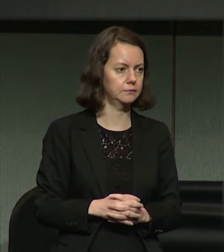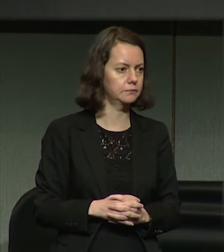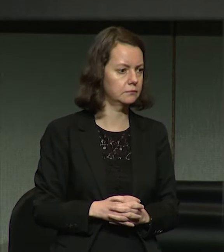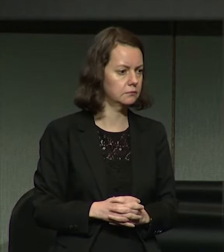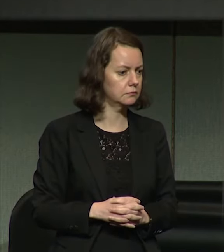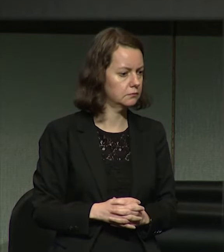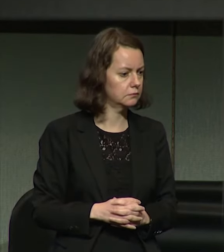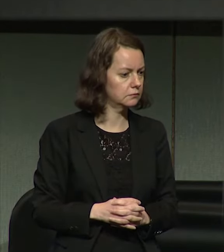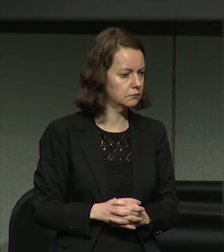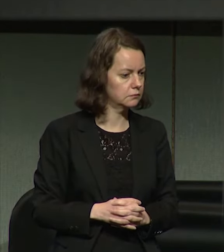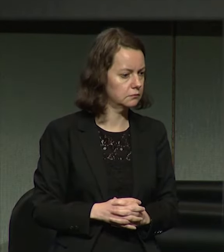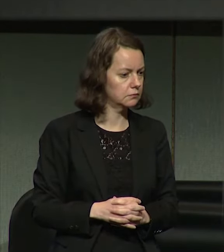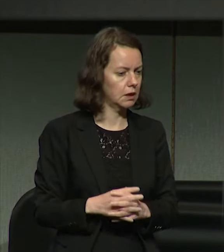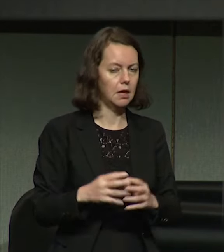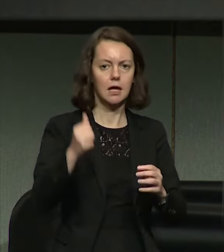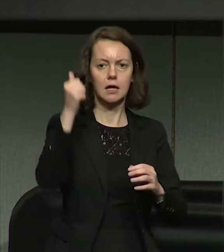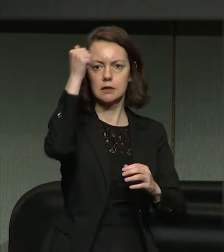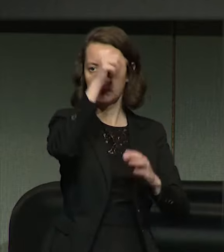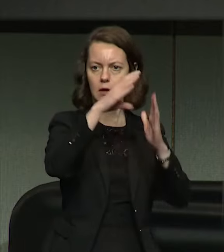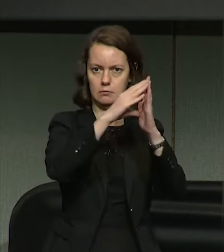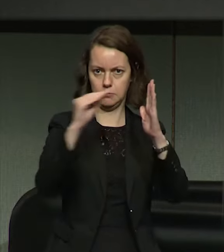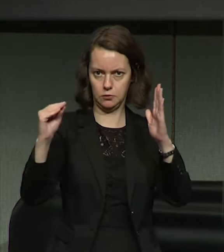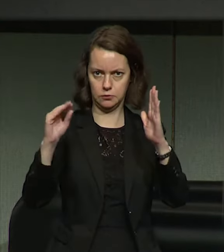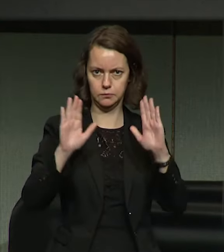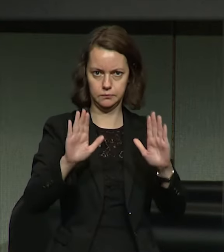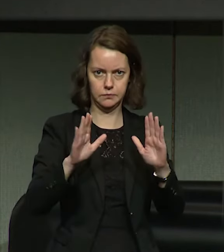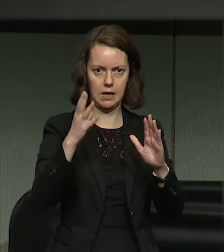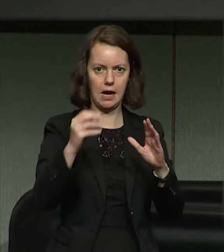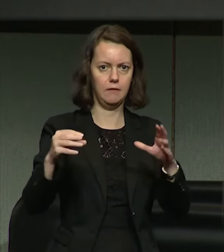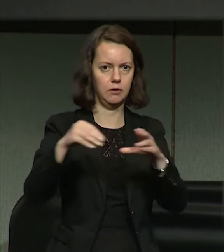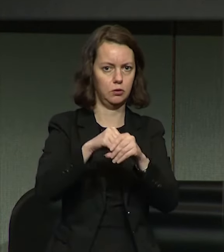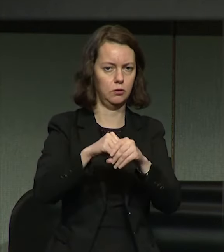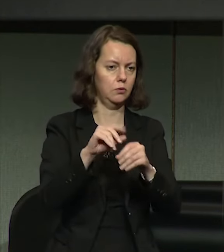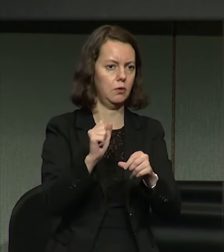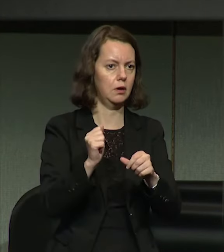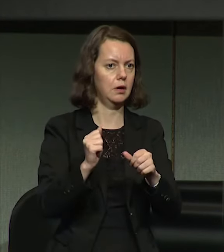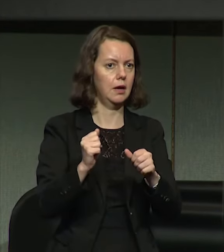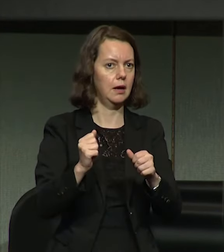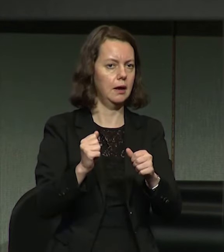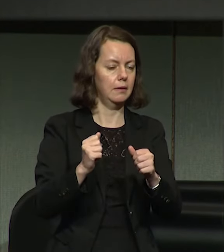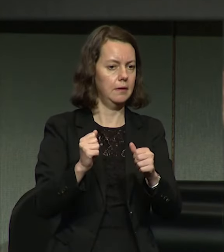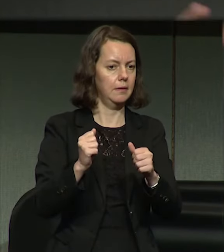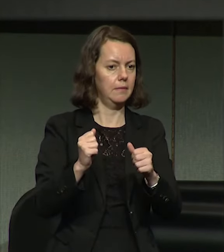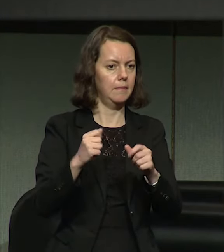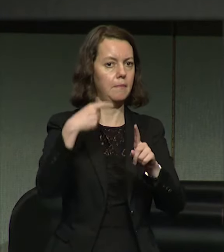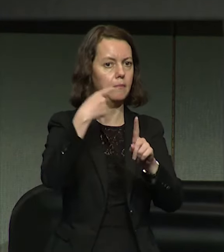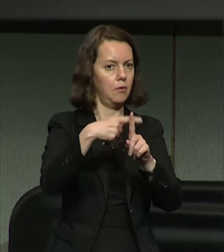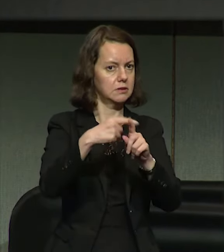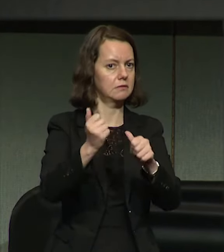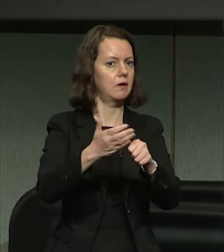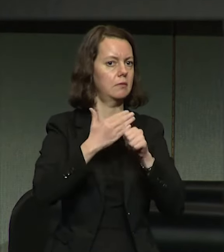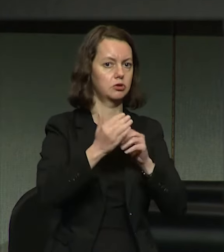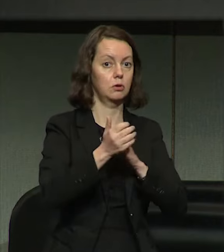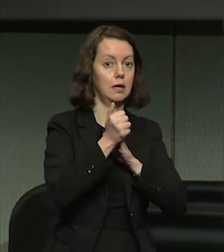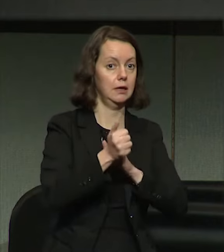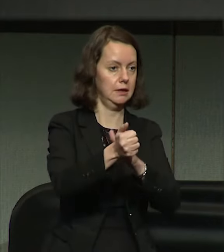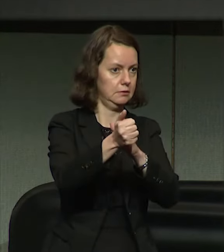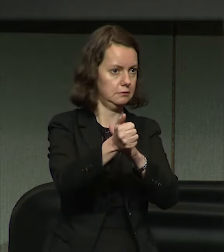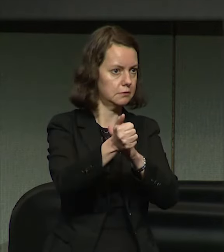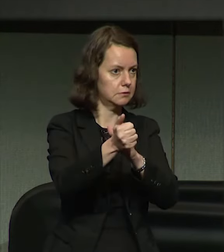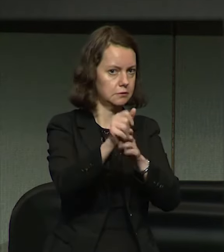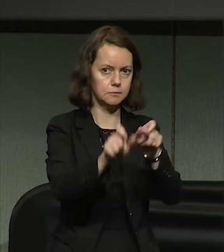One of the other pillars of the Stronger, Smarter approach is embracing positive Aboriginal leadership. And if we had more time for a conversation, I could talk to you